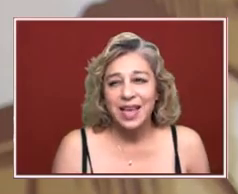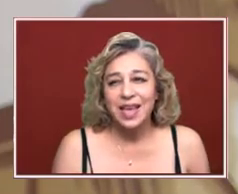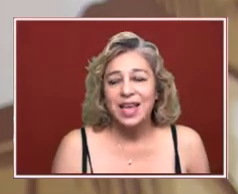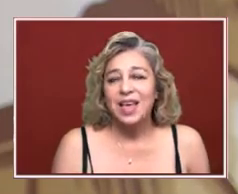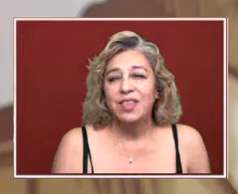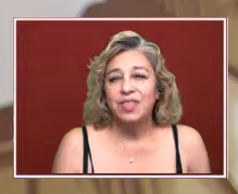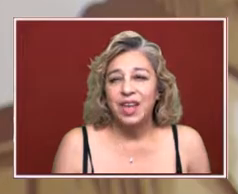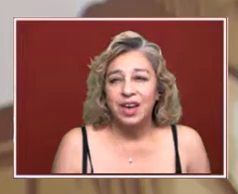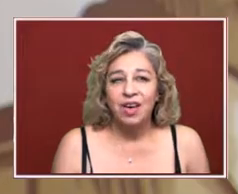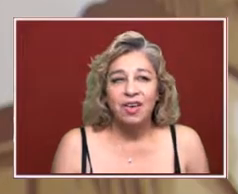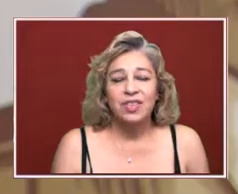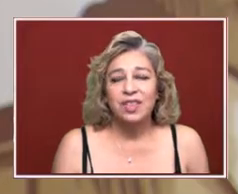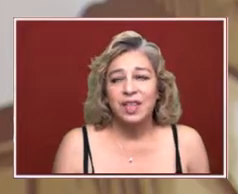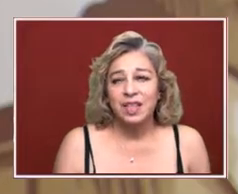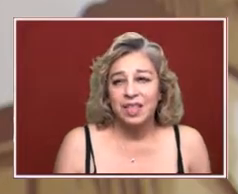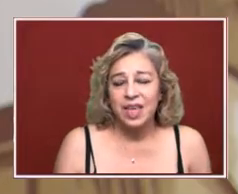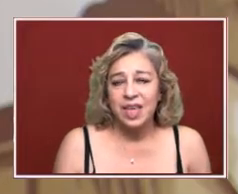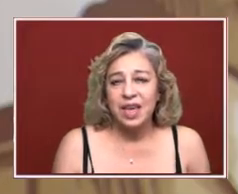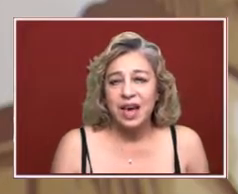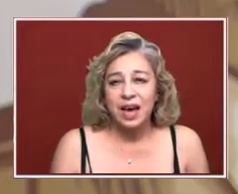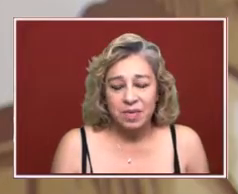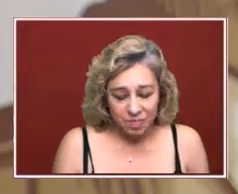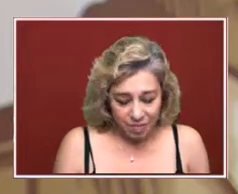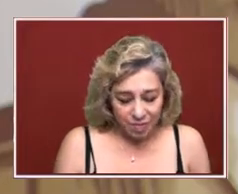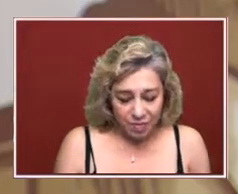to say that all the